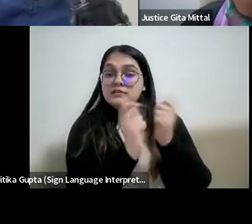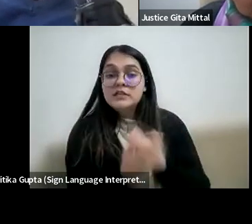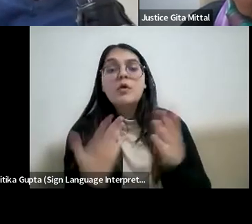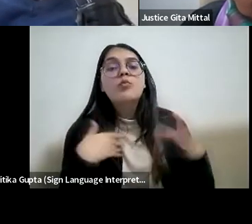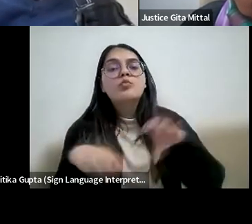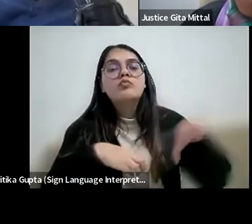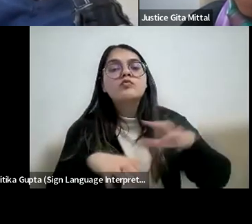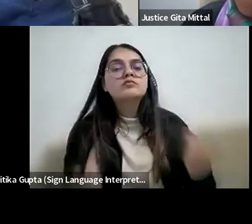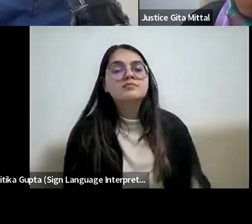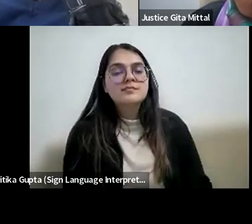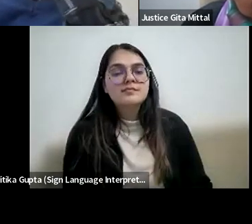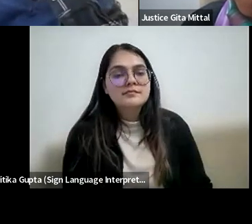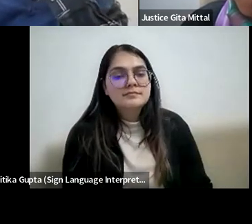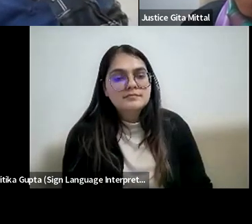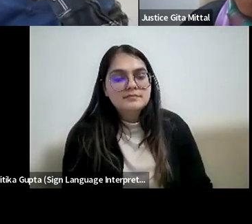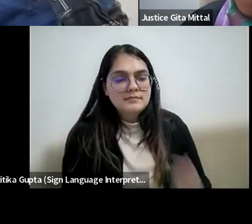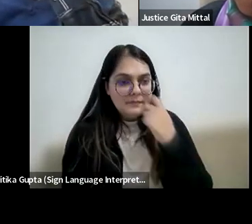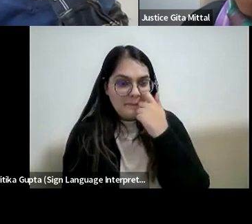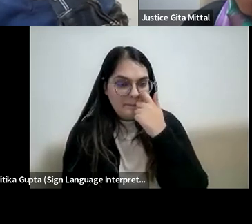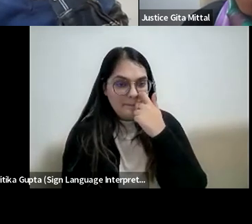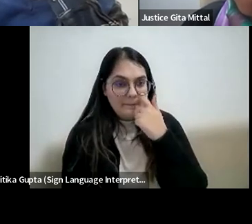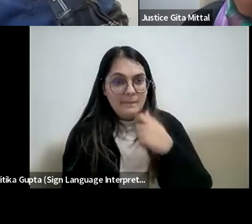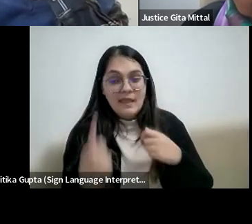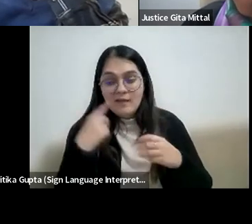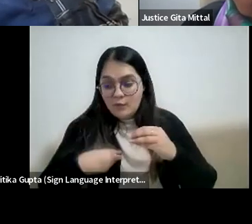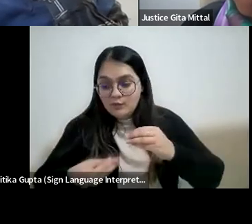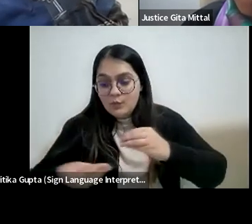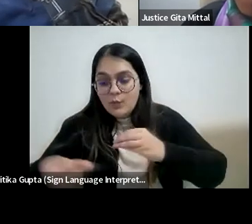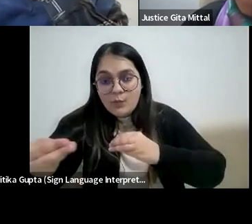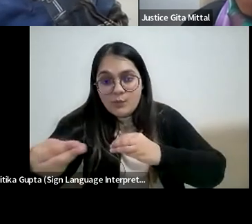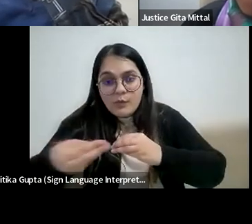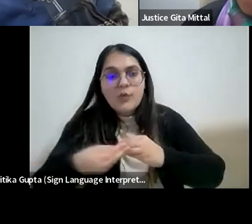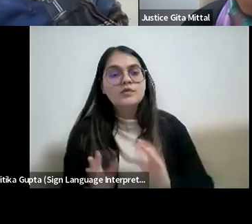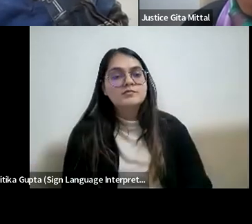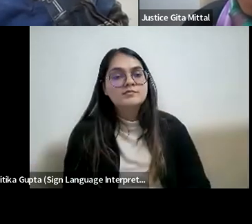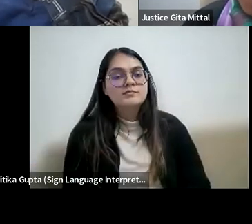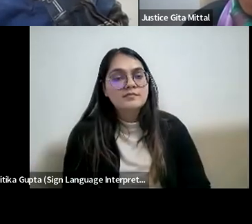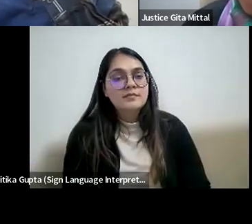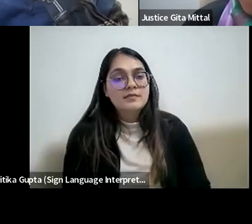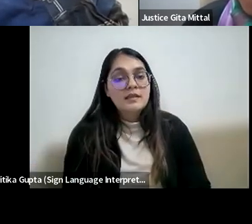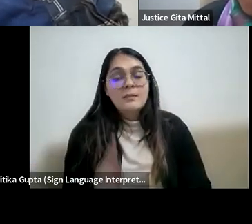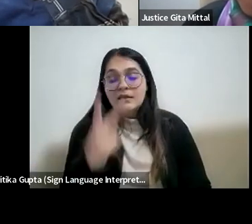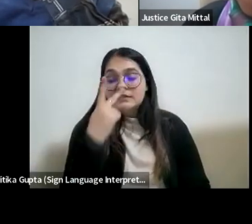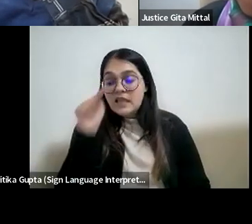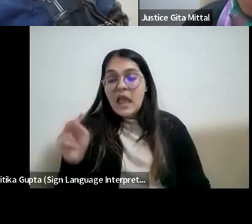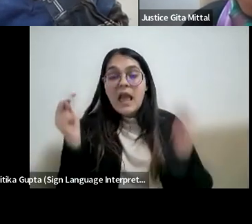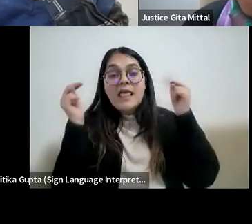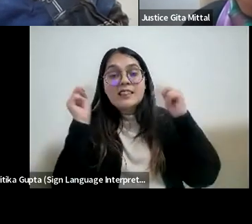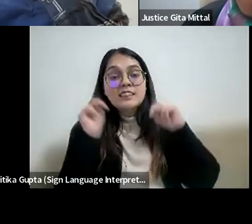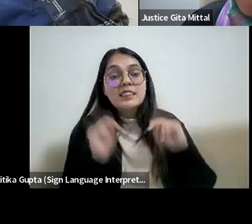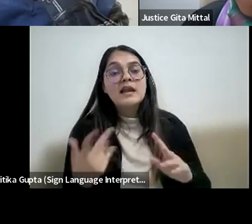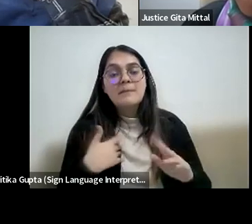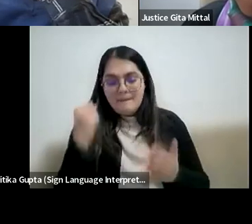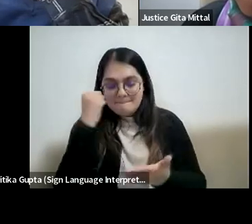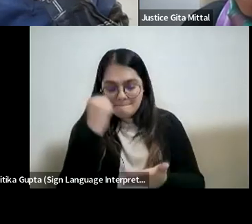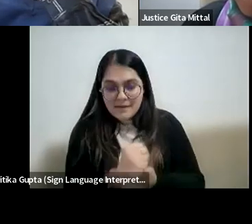to towards that destination, from the realm of necessity, we have to take out our